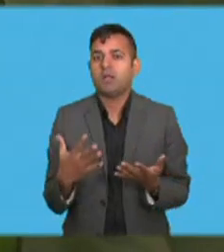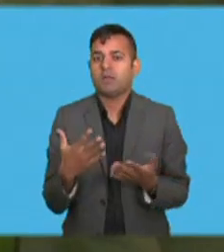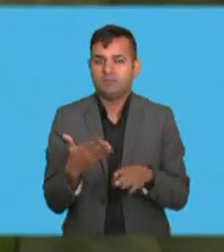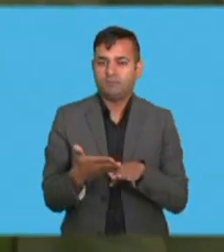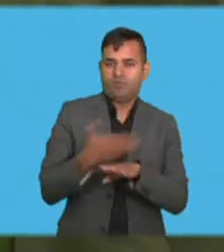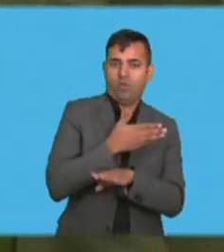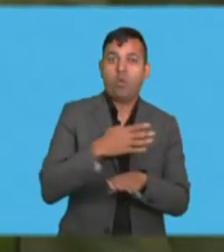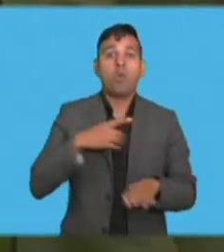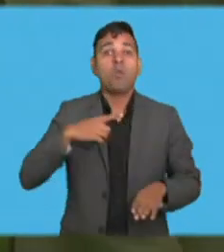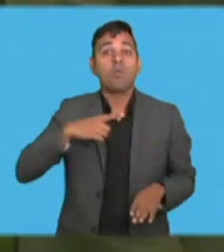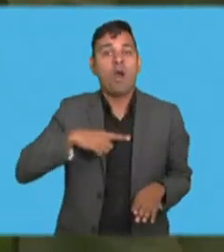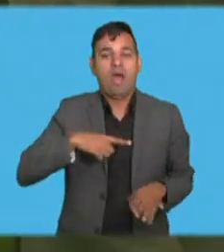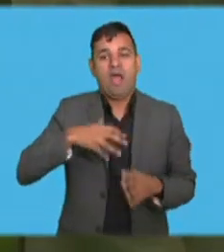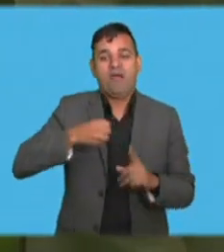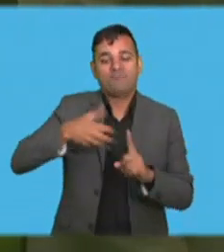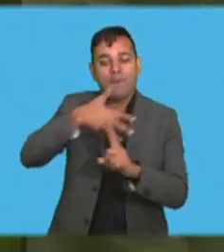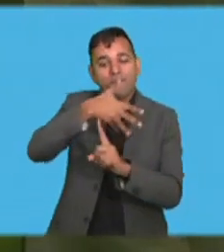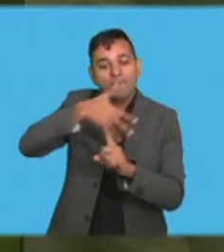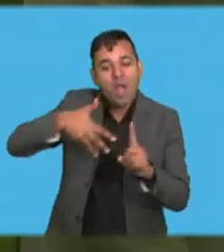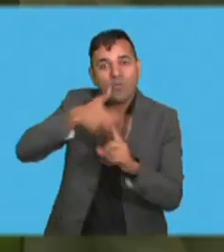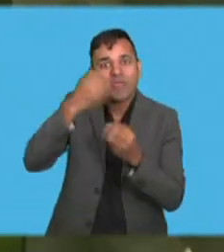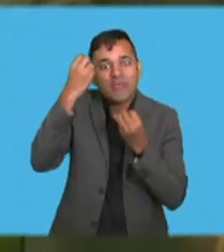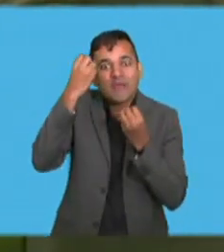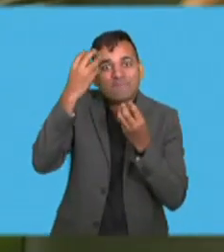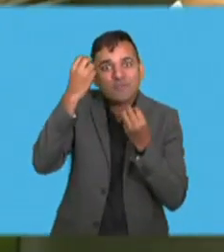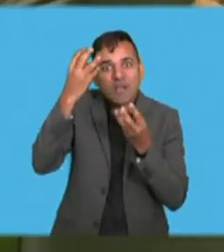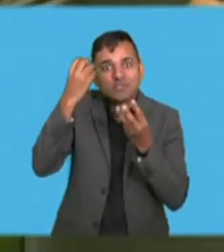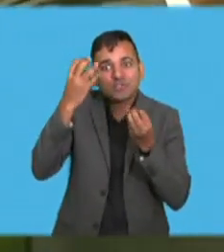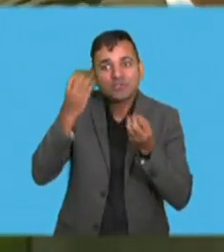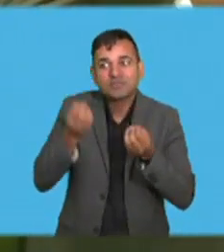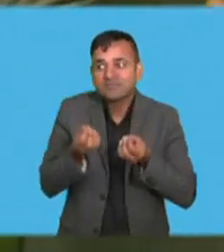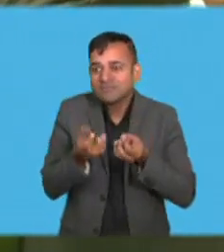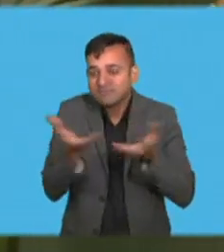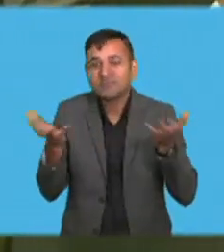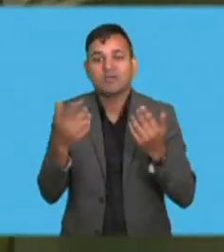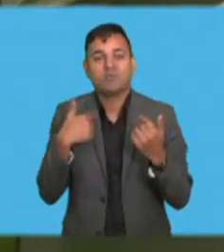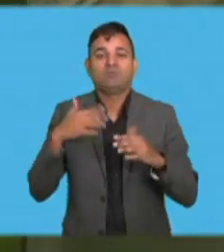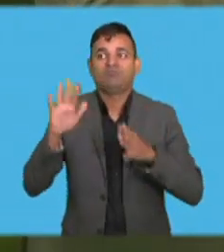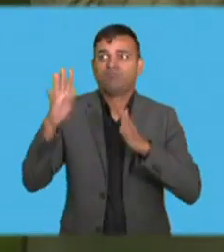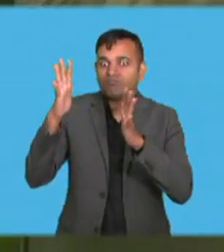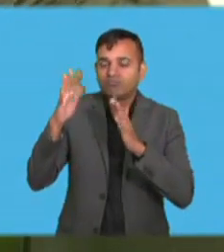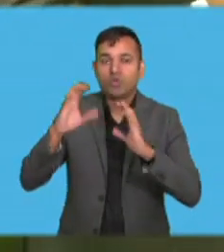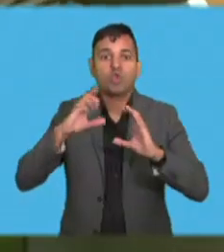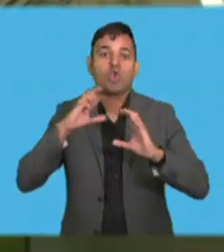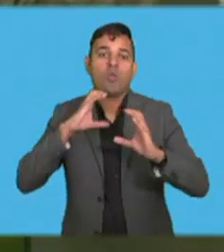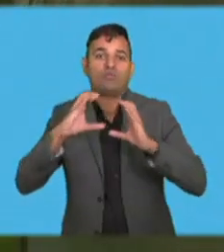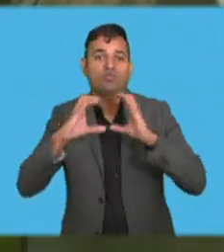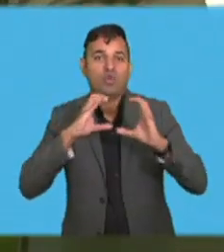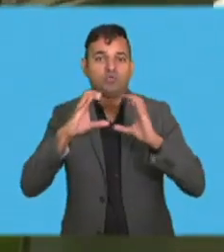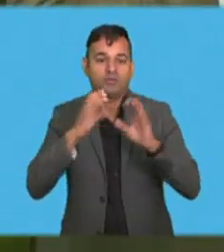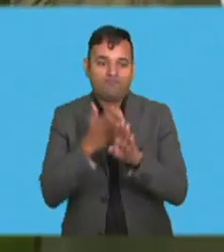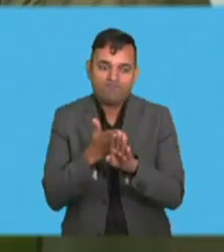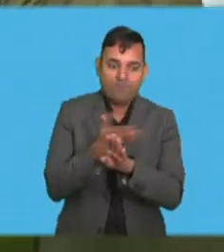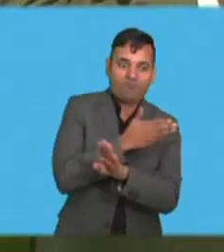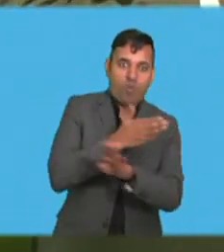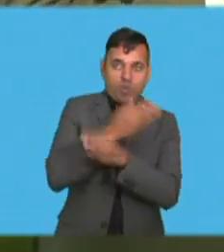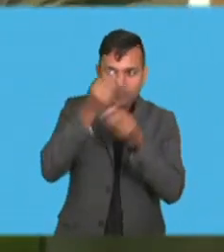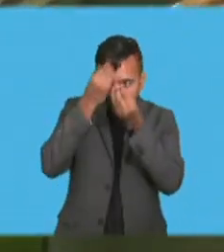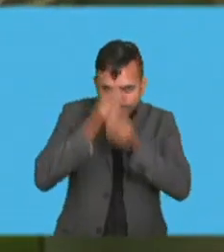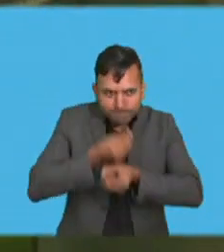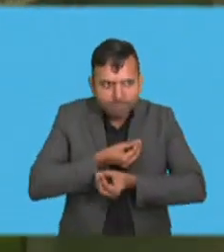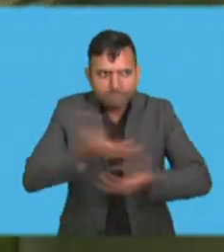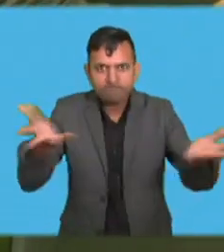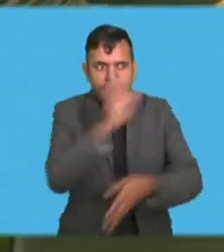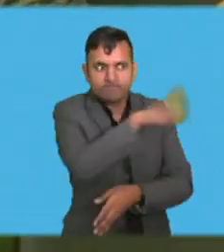applauded during Cyclone Gita was the communication that we had prior to, and of course even during